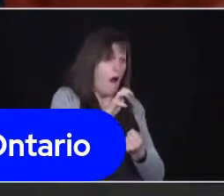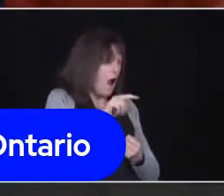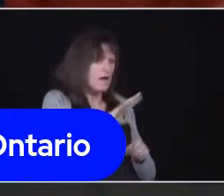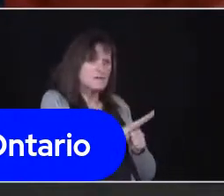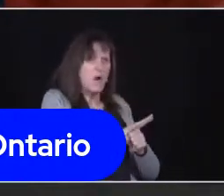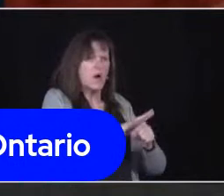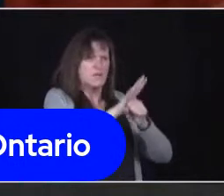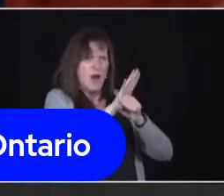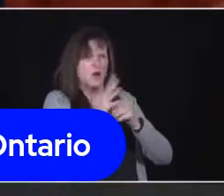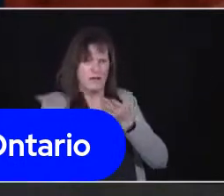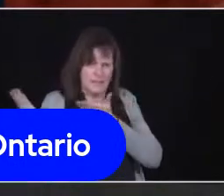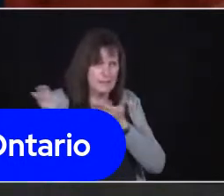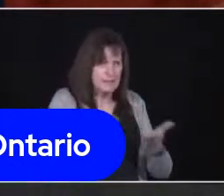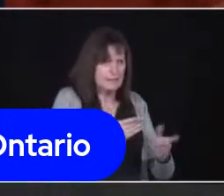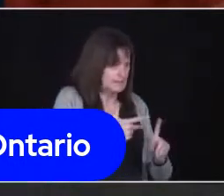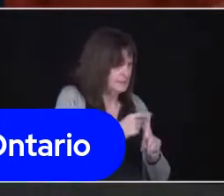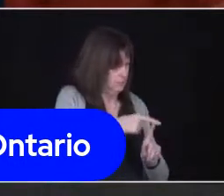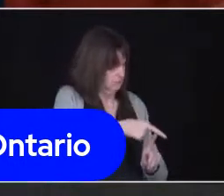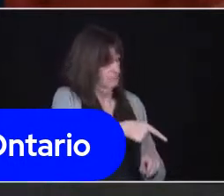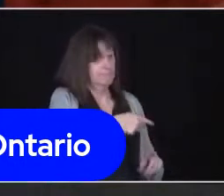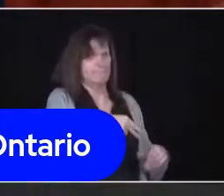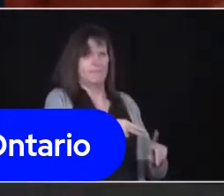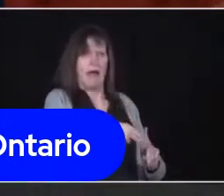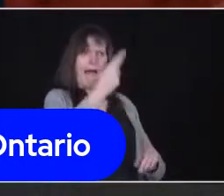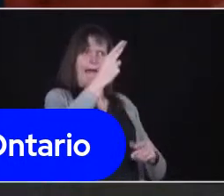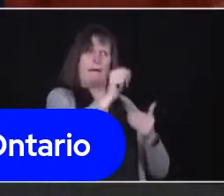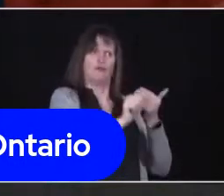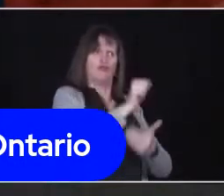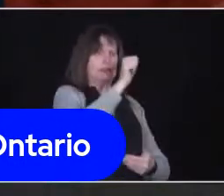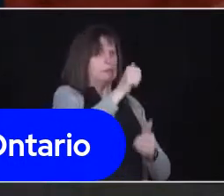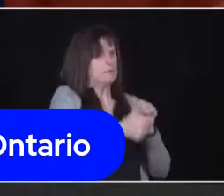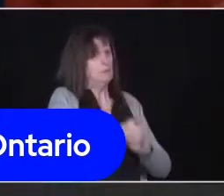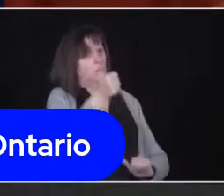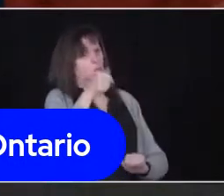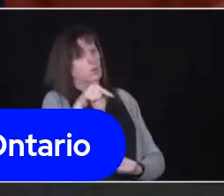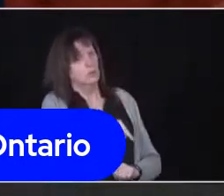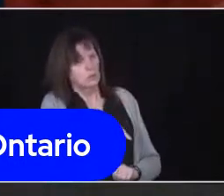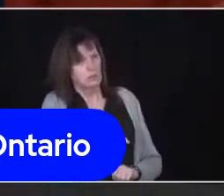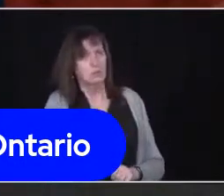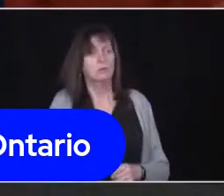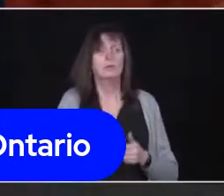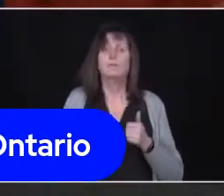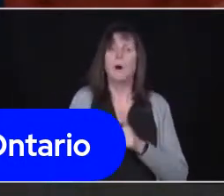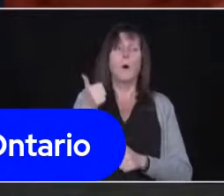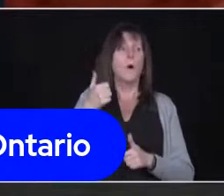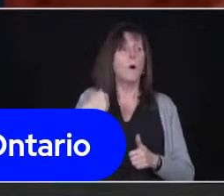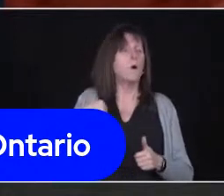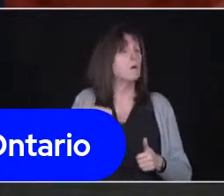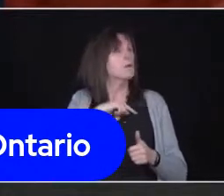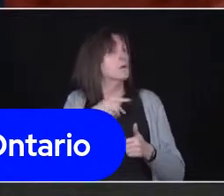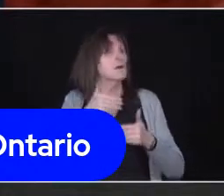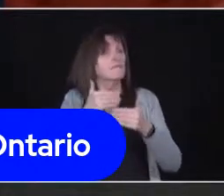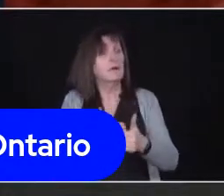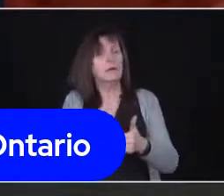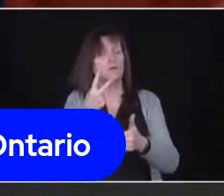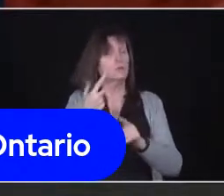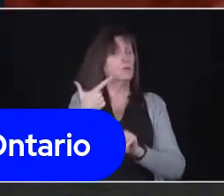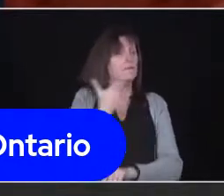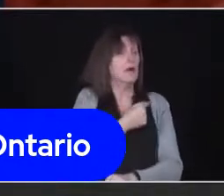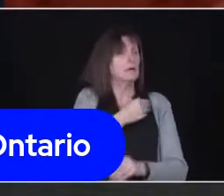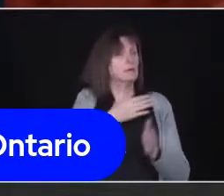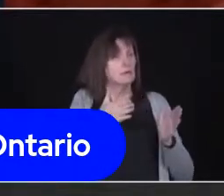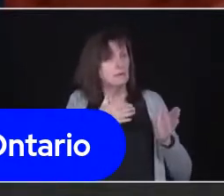risk. As part of phase two of our government's COVID-19 vaccine distribution plan, we are committed